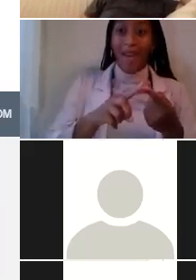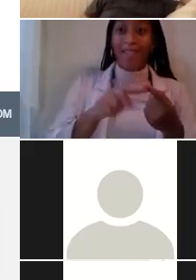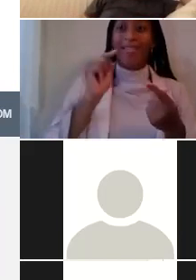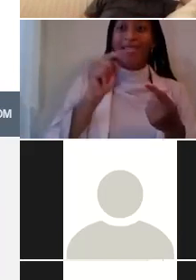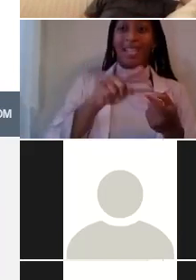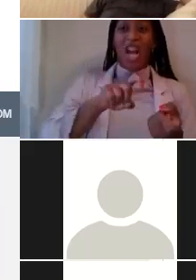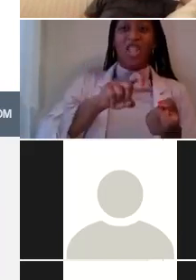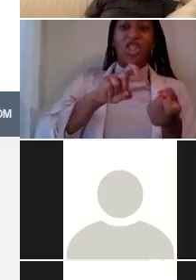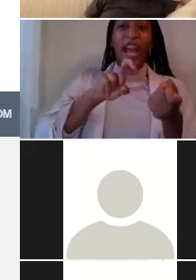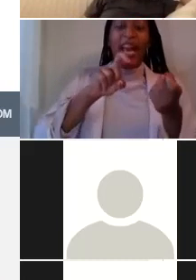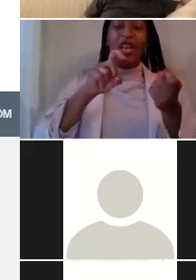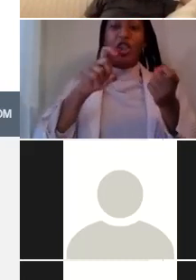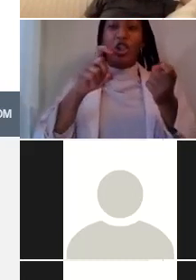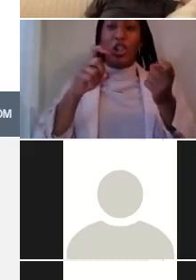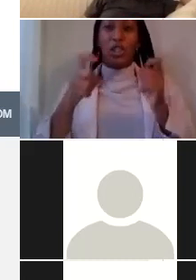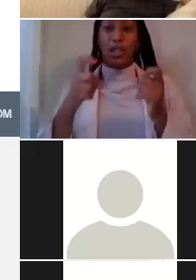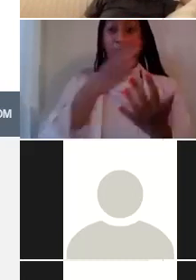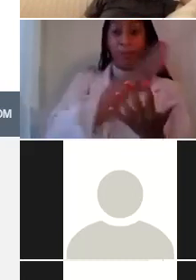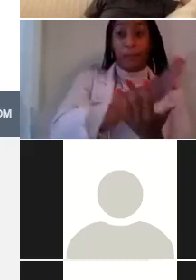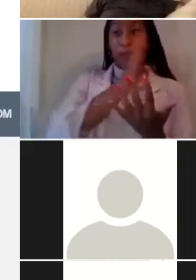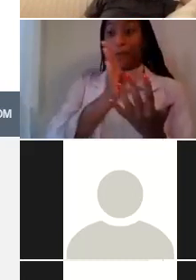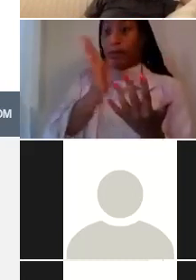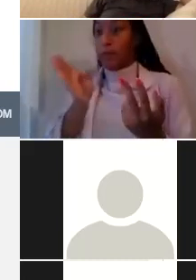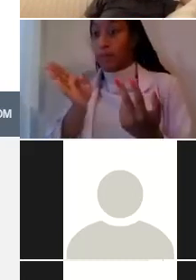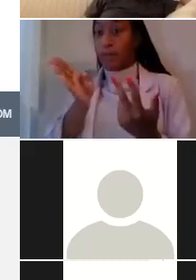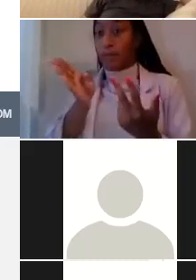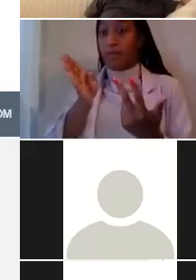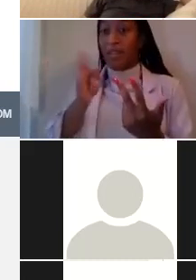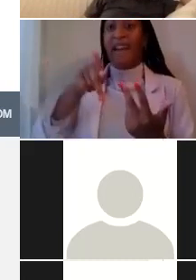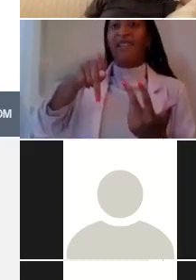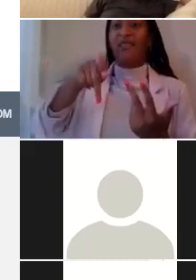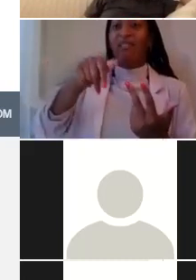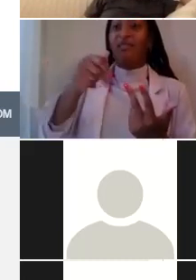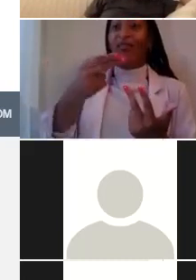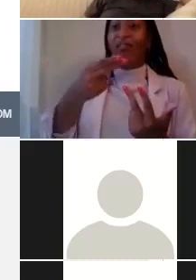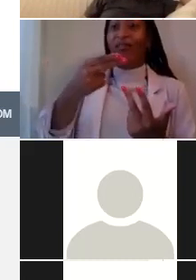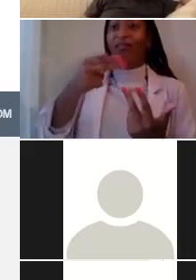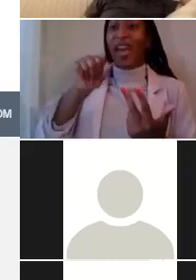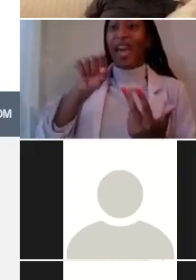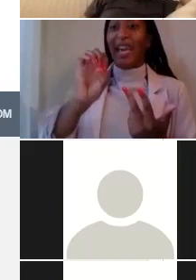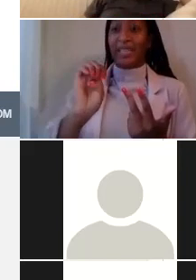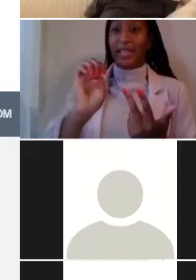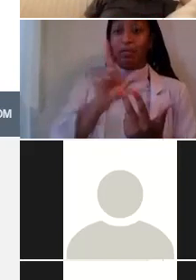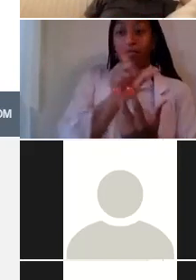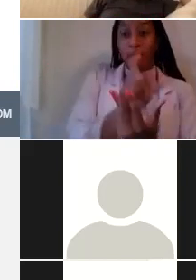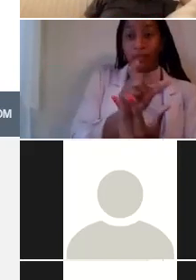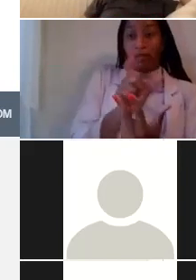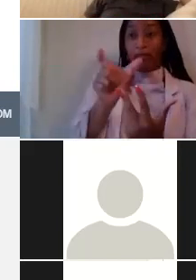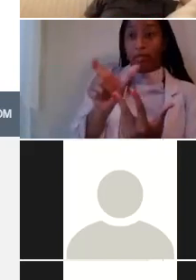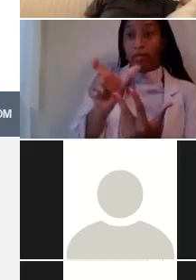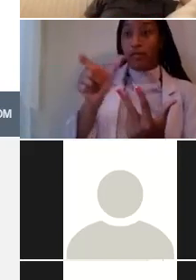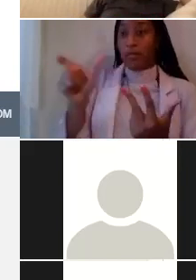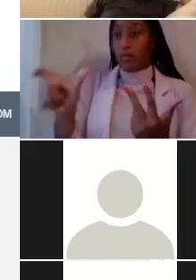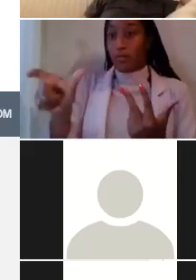is undergoing a phase change. Q equals mL. And L is what we call the latent heat